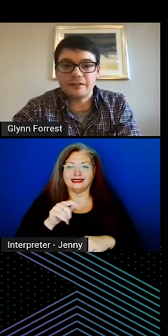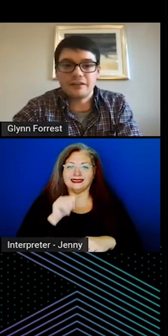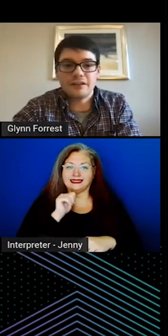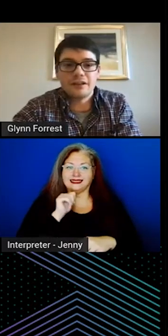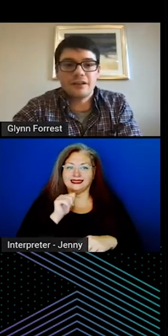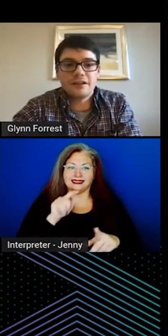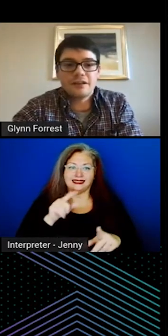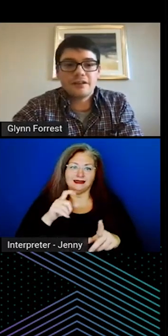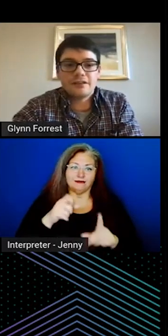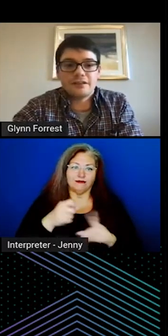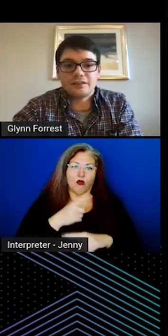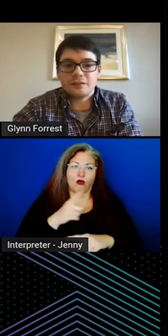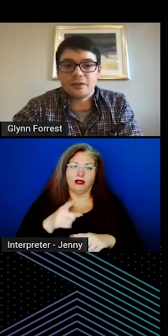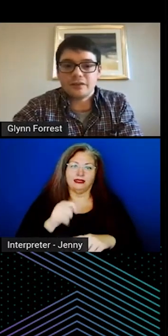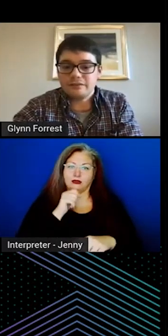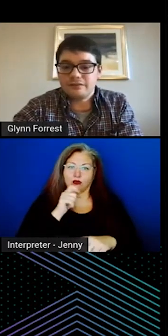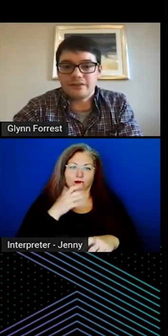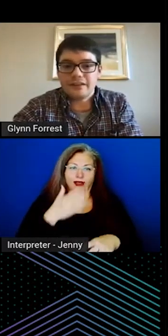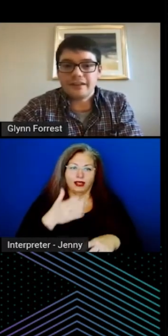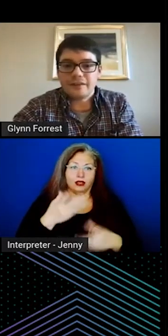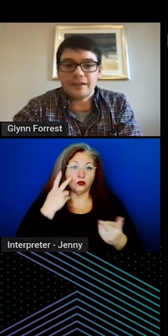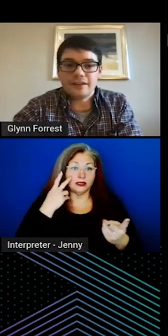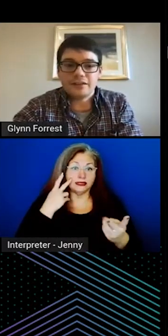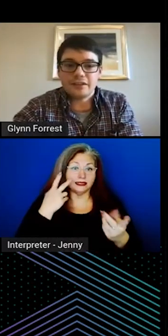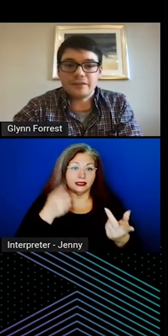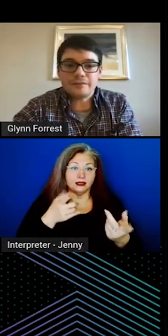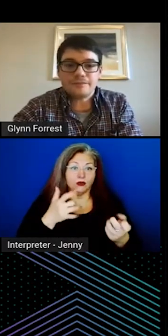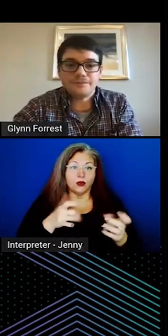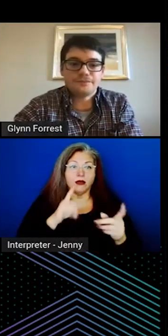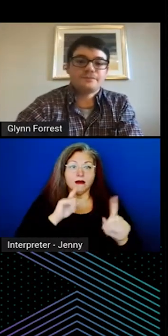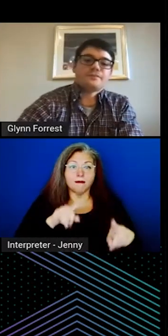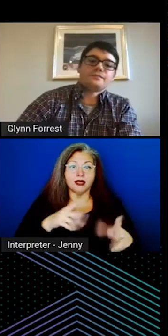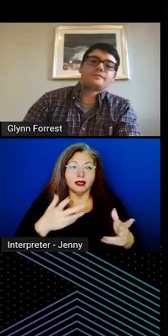there. Let's see what the validate command does now.